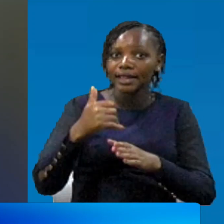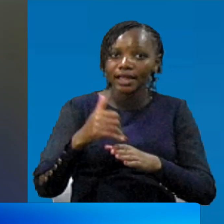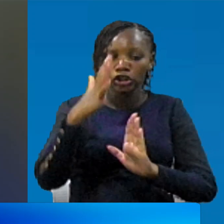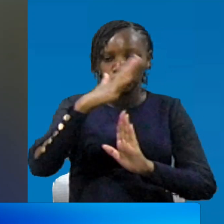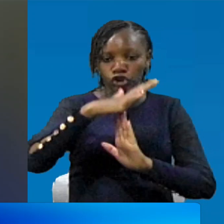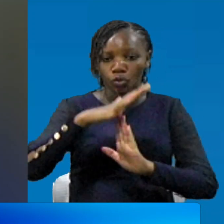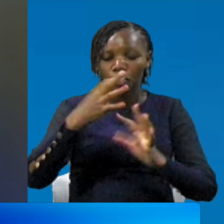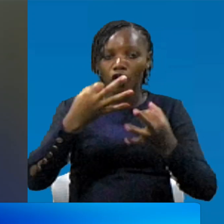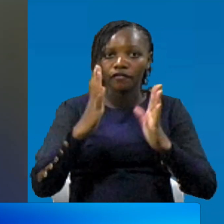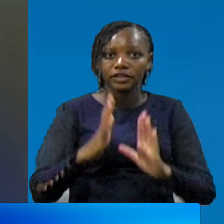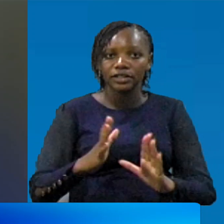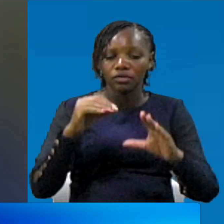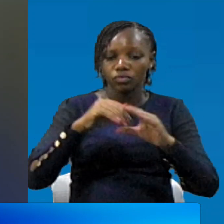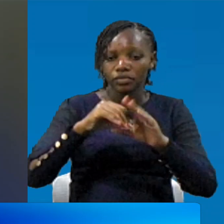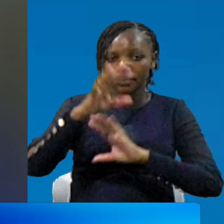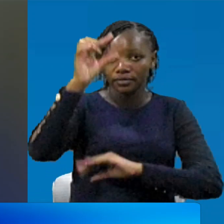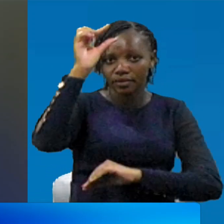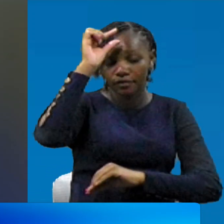government.